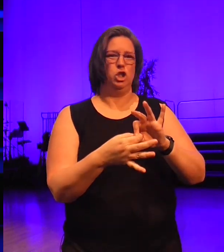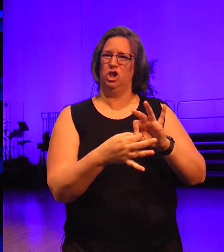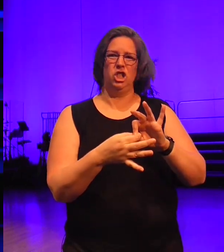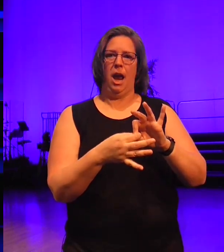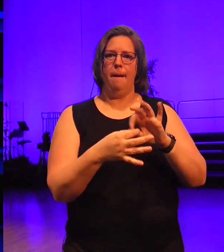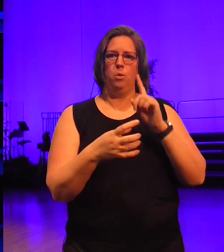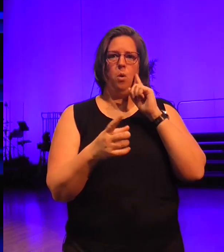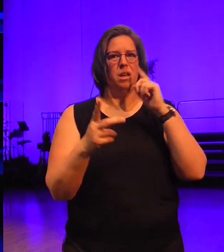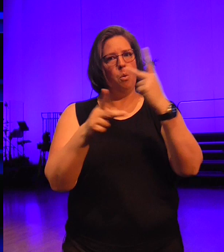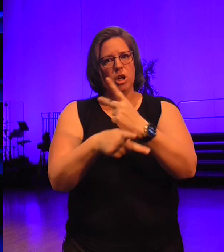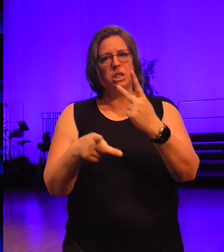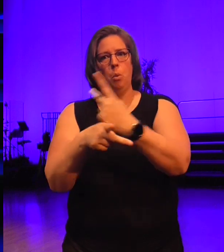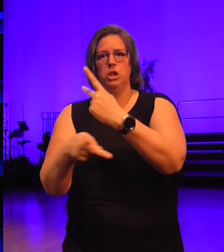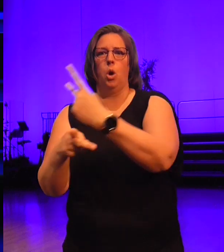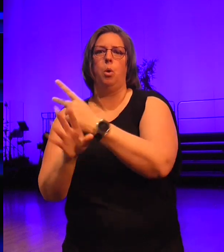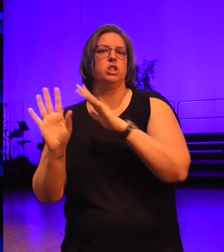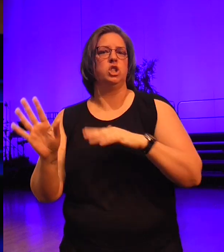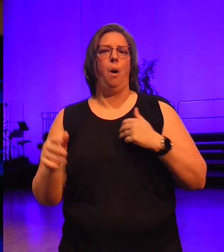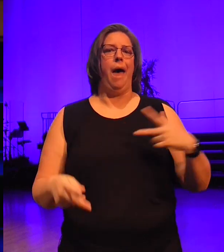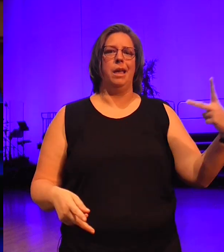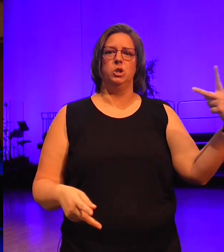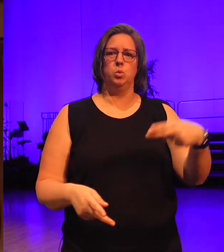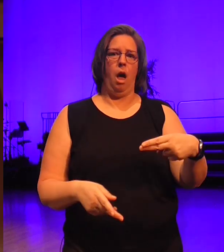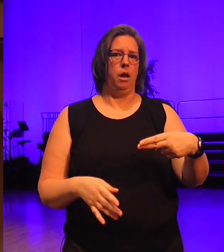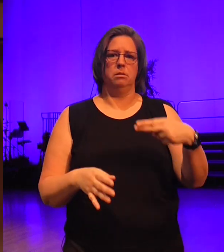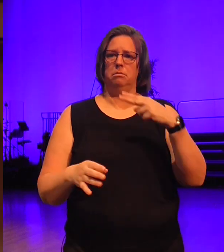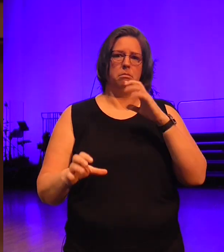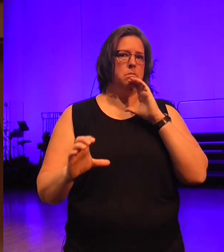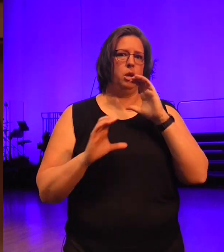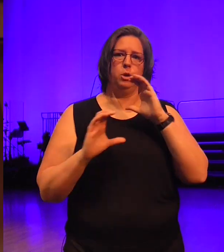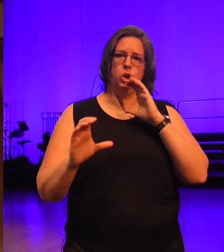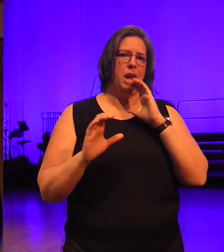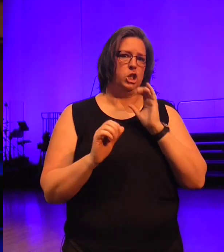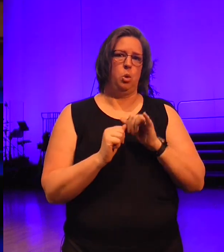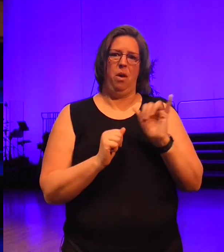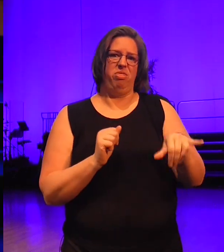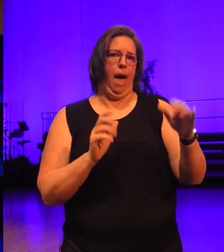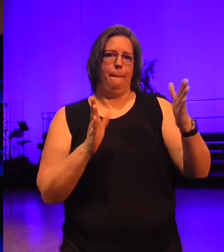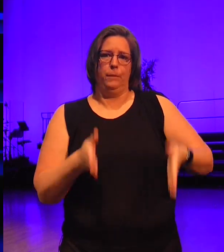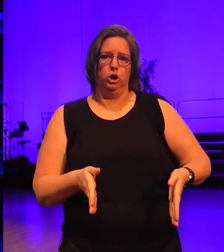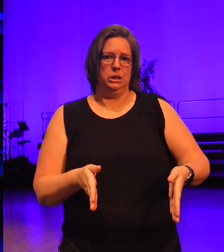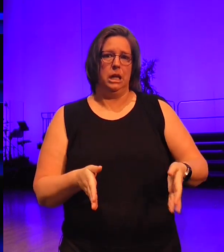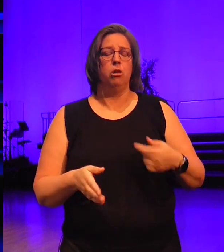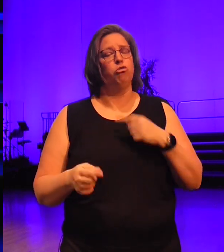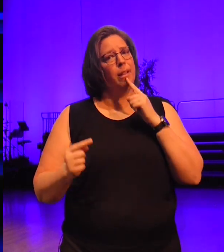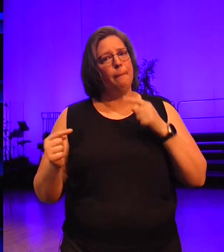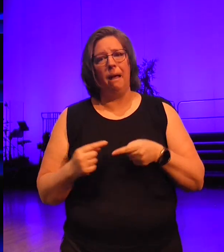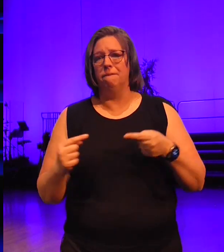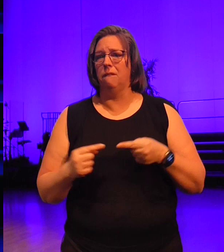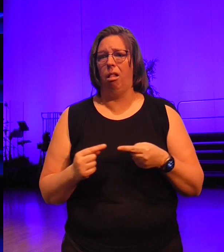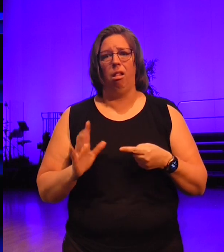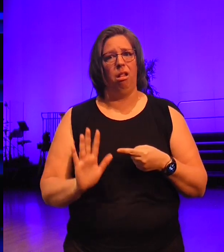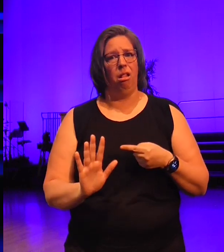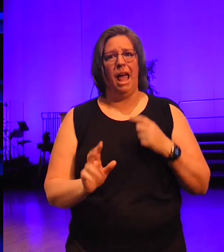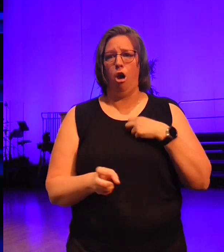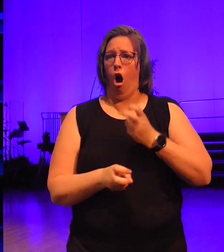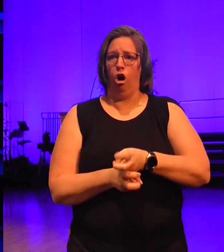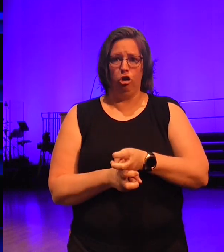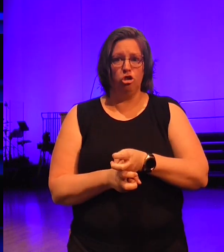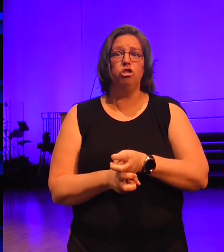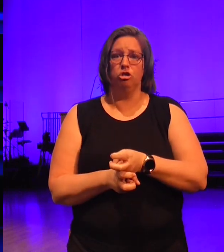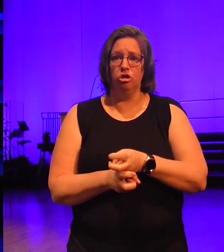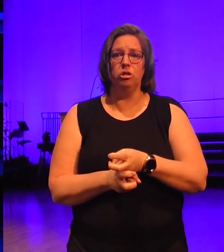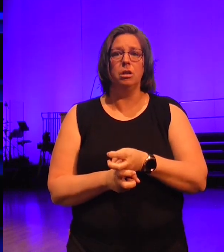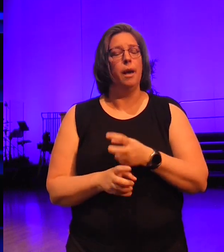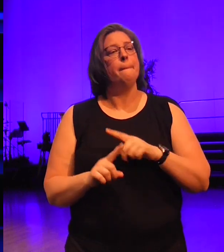so I had to completely cut off communication with this person. And it was painful and hard for me. And